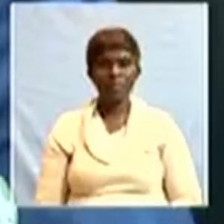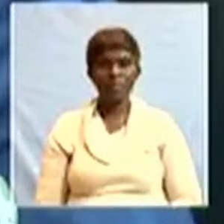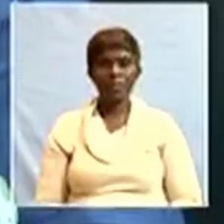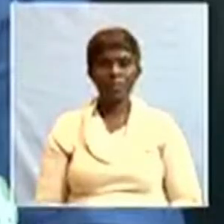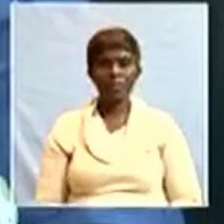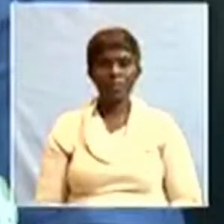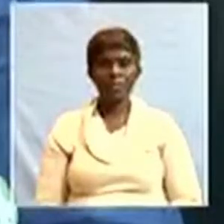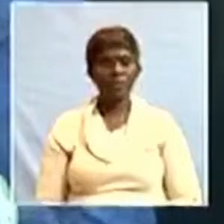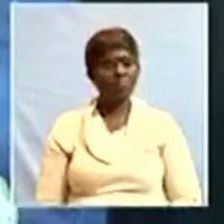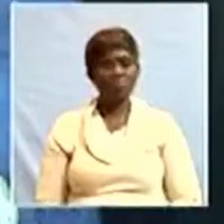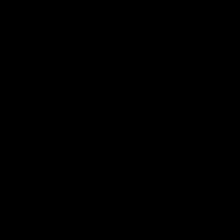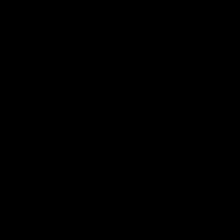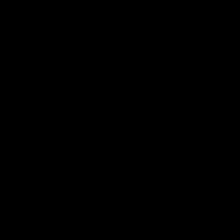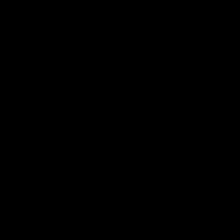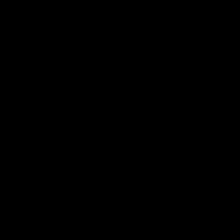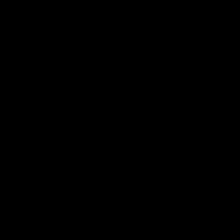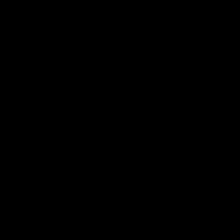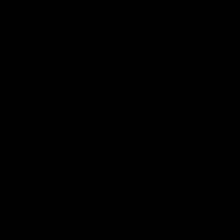There's something wrong with it.